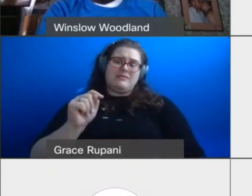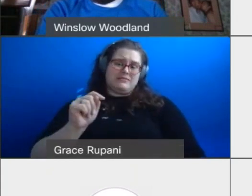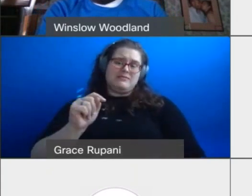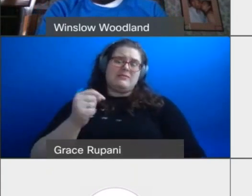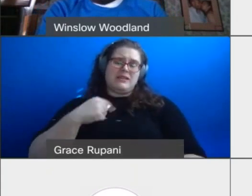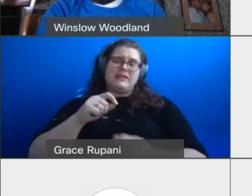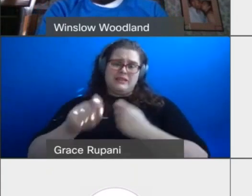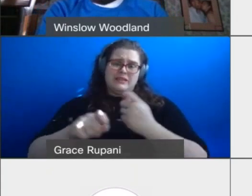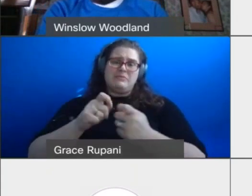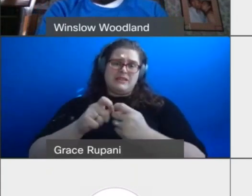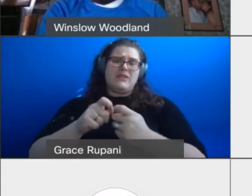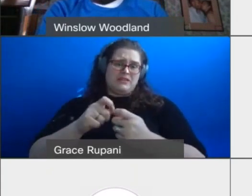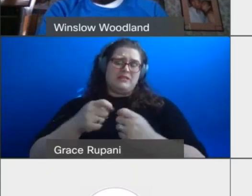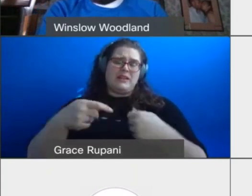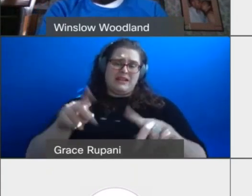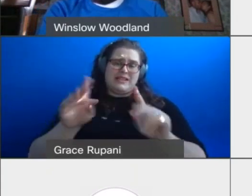having you sign the consent form.